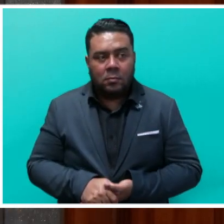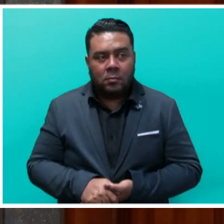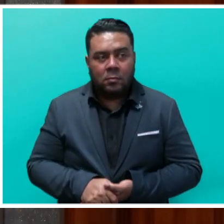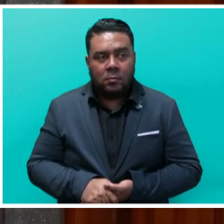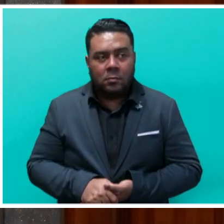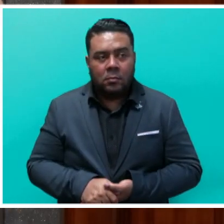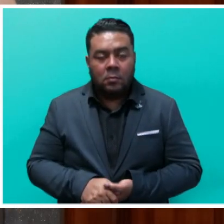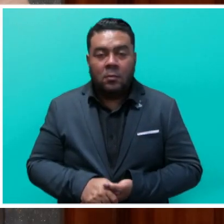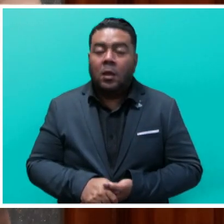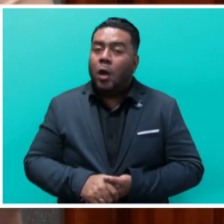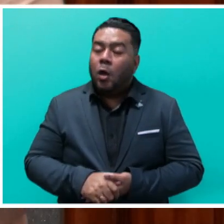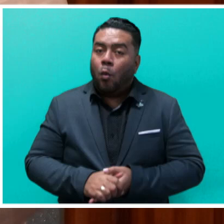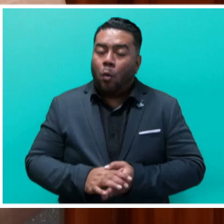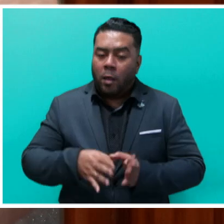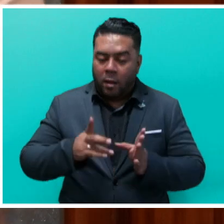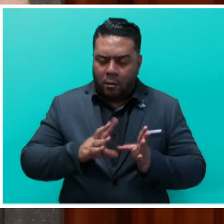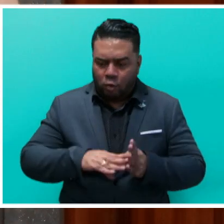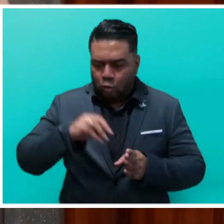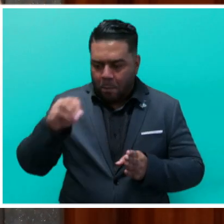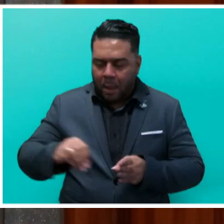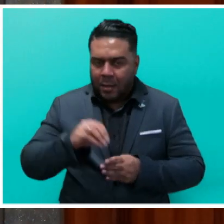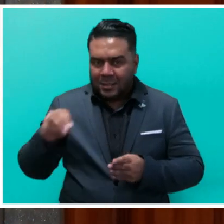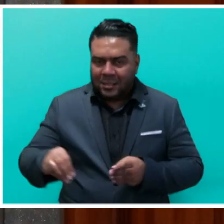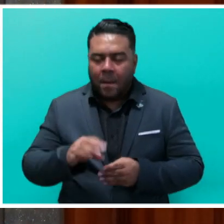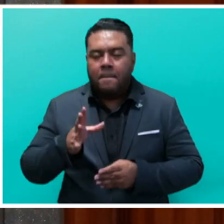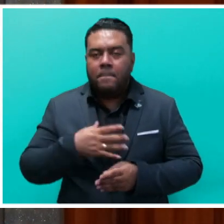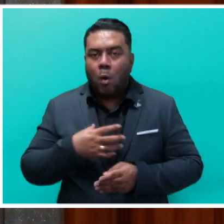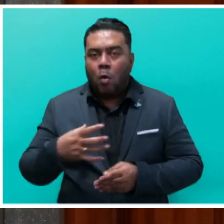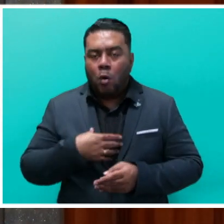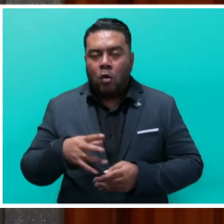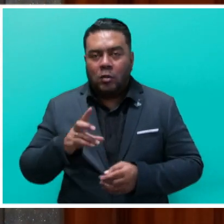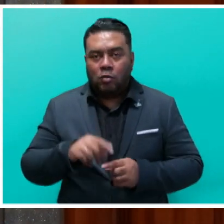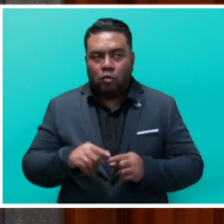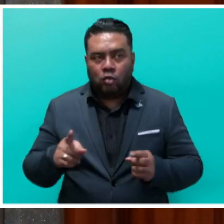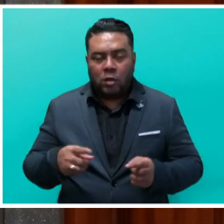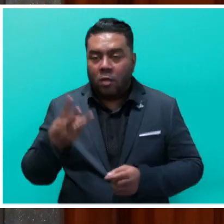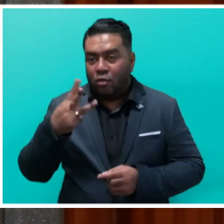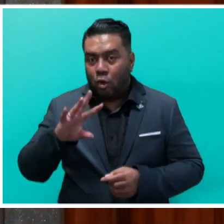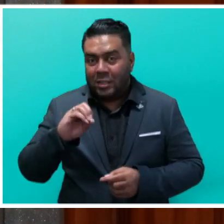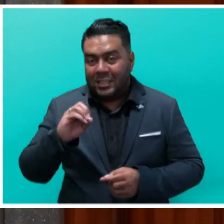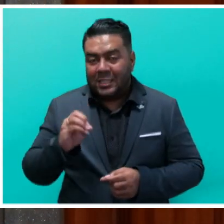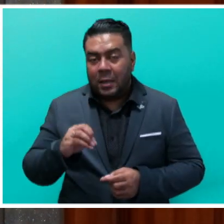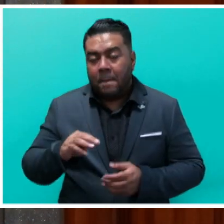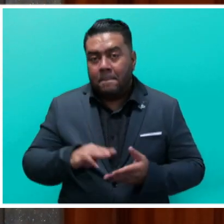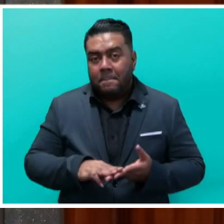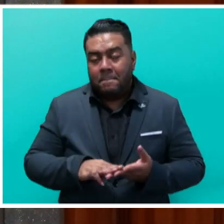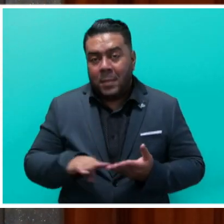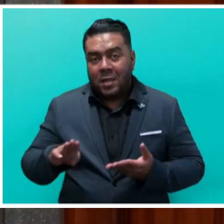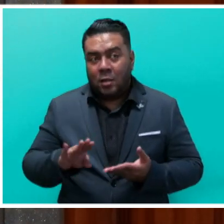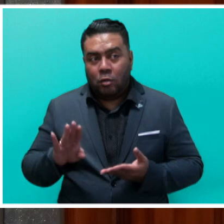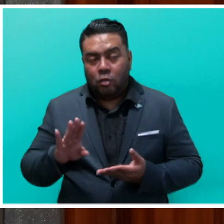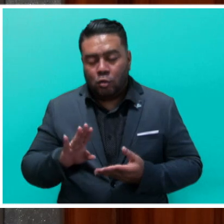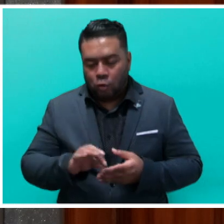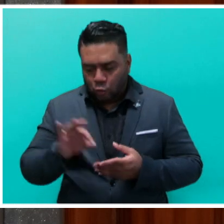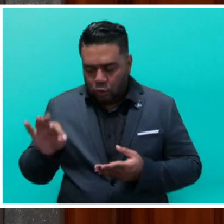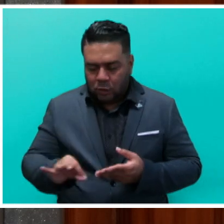reforestation of degraded forest, and the 4 million trees in 4 years, which expanded to 30 million trees in 15 years, an initiative in response